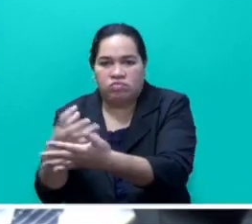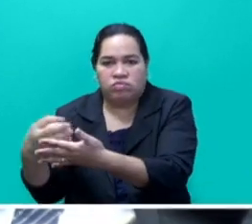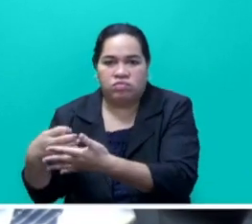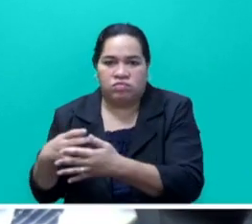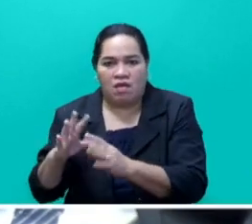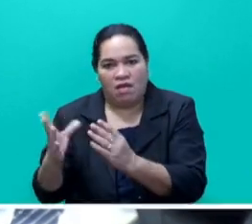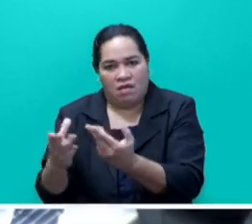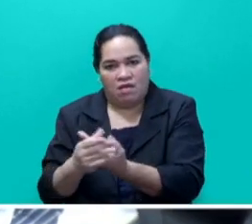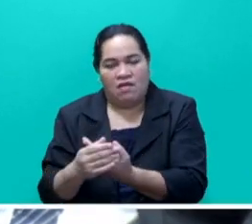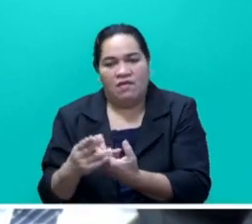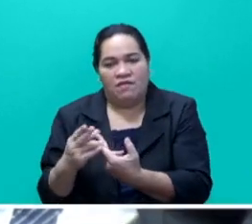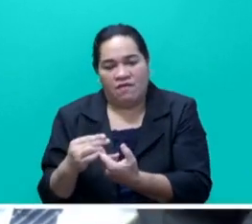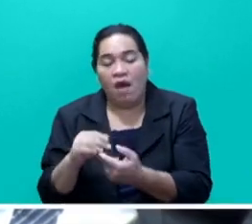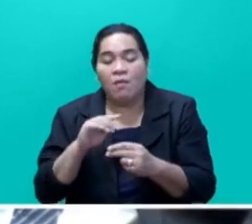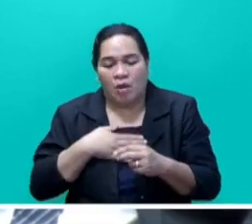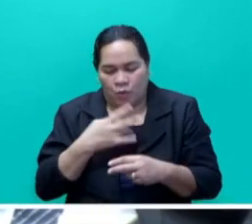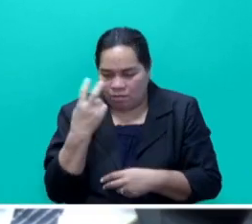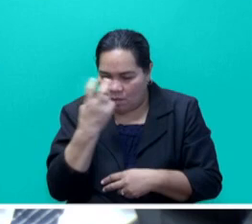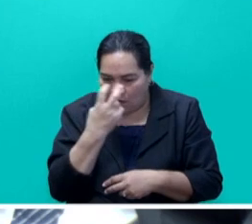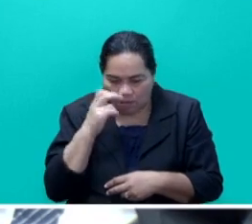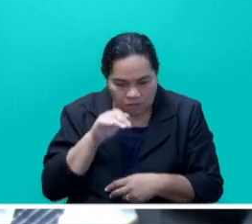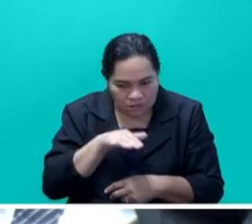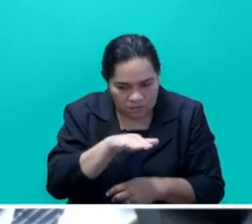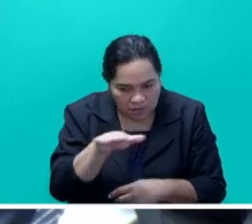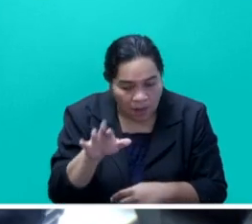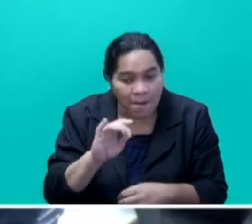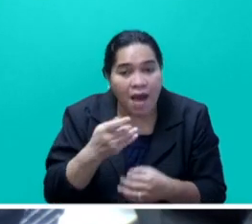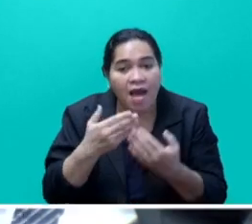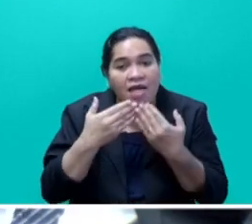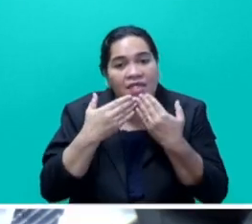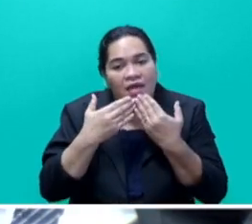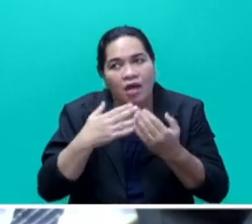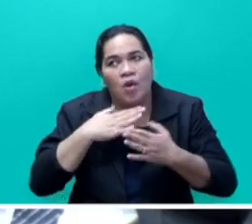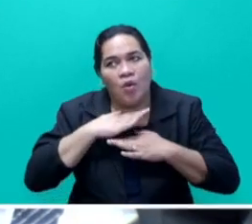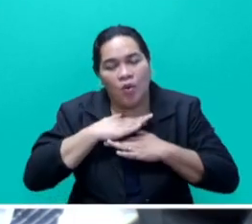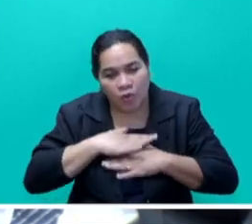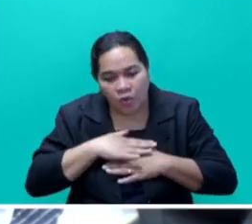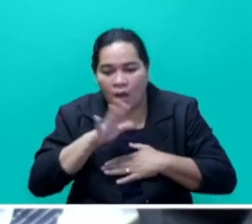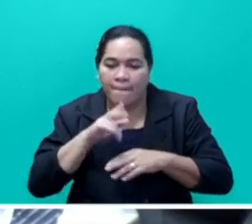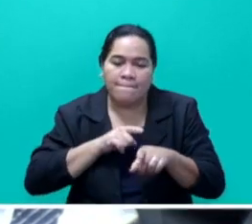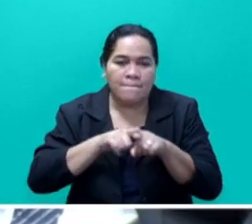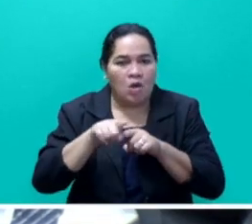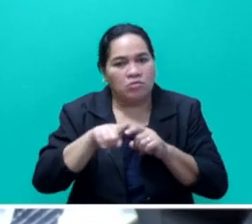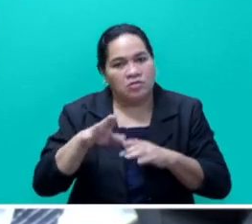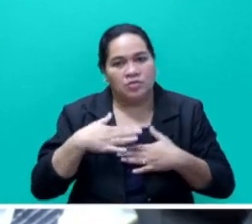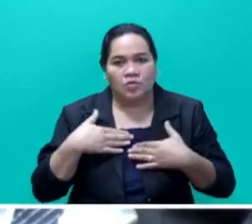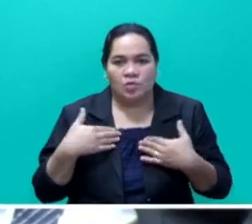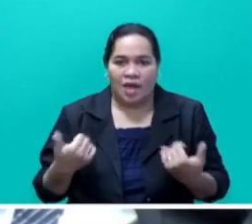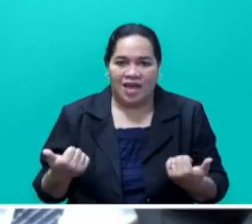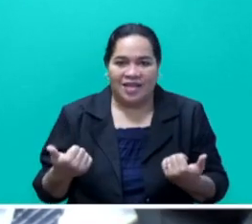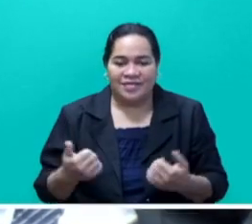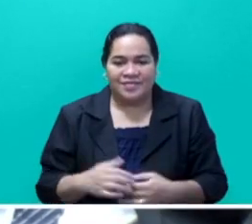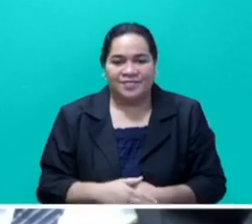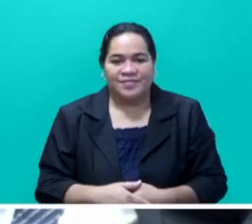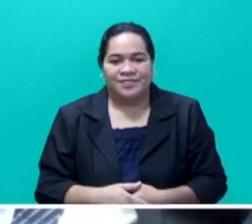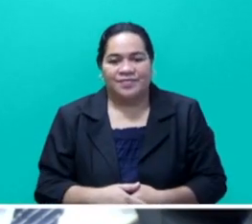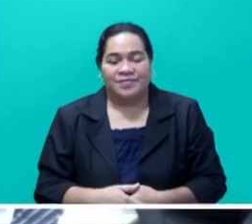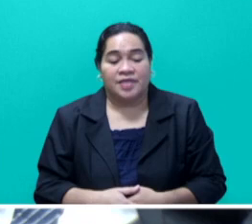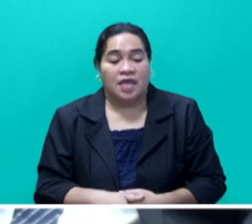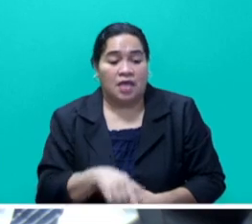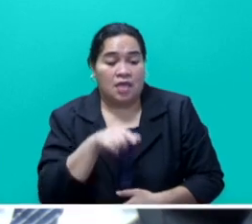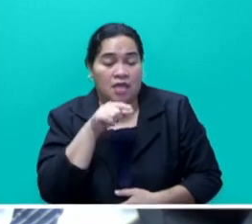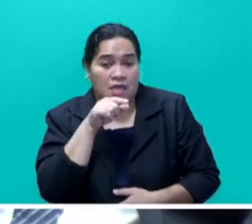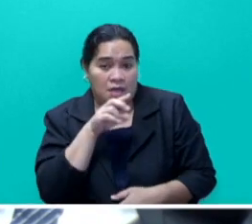follow that closely, and I'm also thankful that most of them have recovered as well. Mr. Speaker, sir, the normative functions of the Fiji Police Force